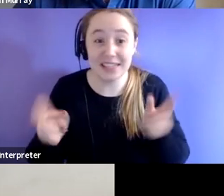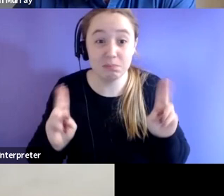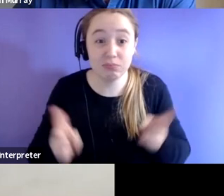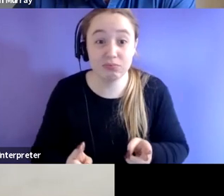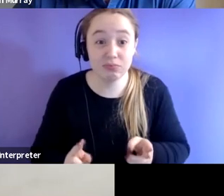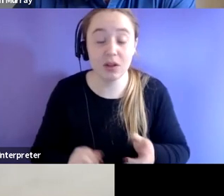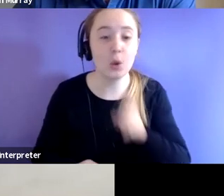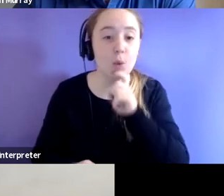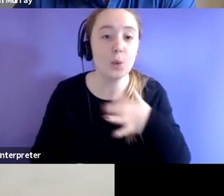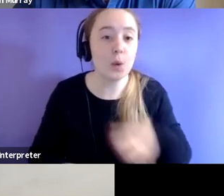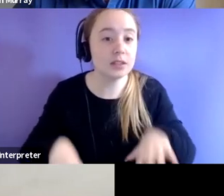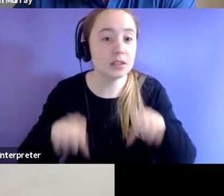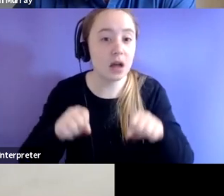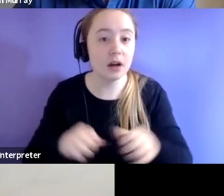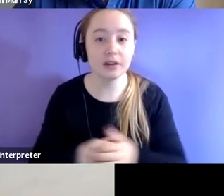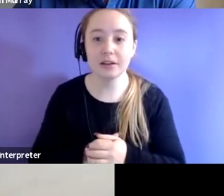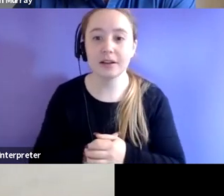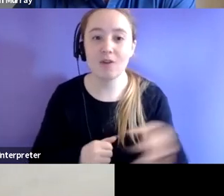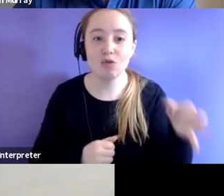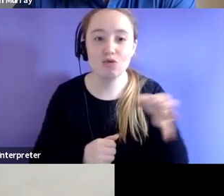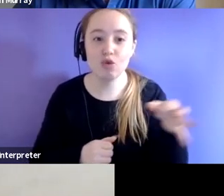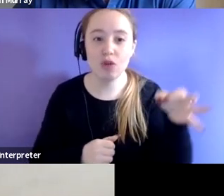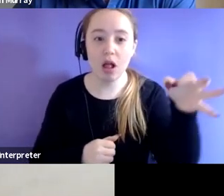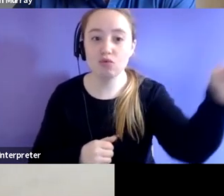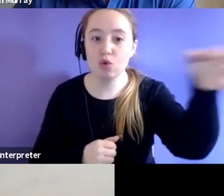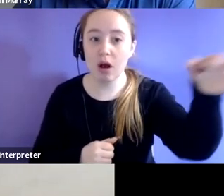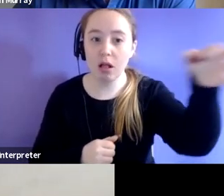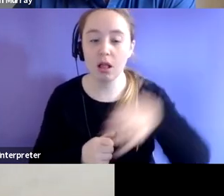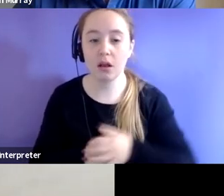Who would like to take the rural question?